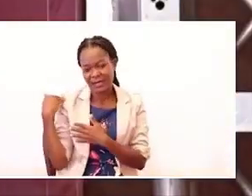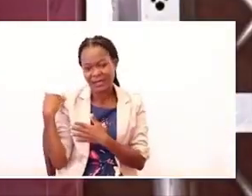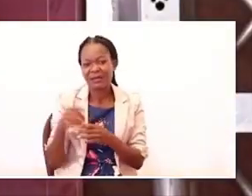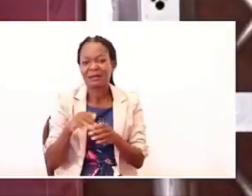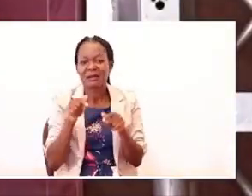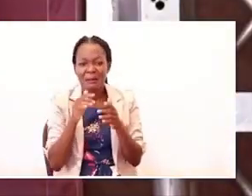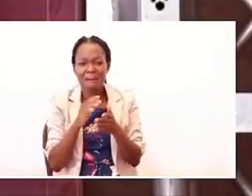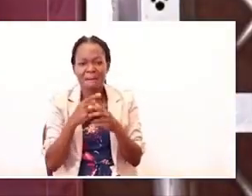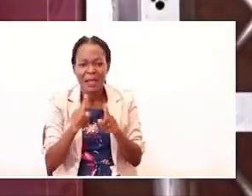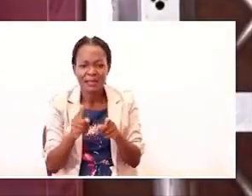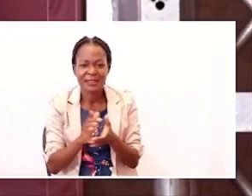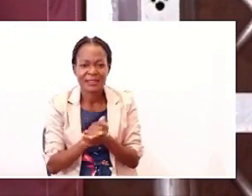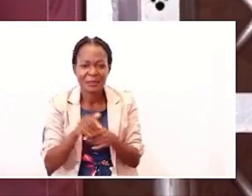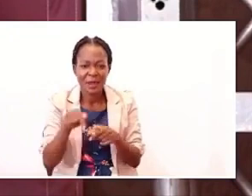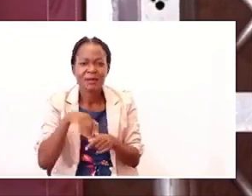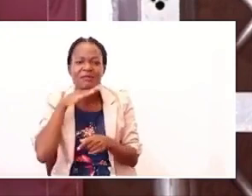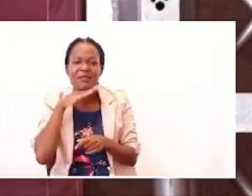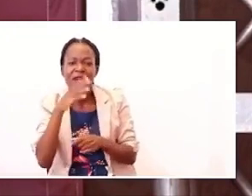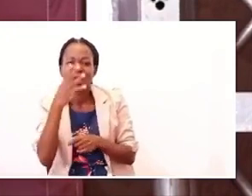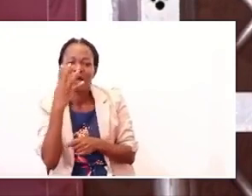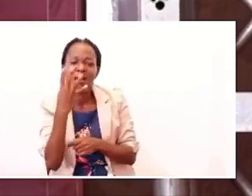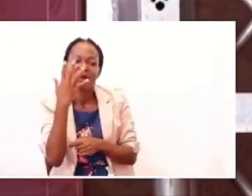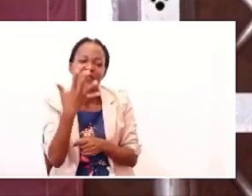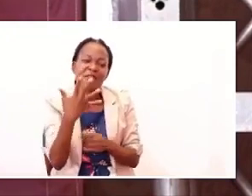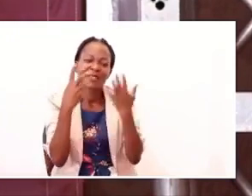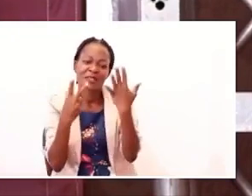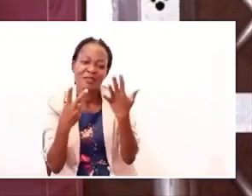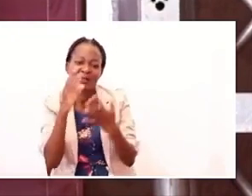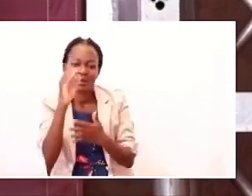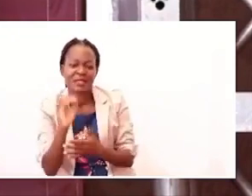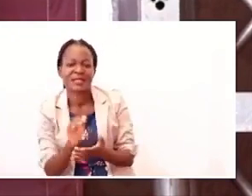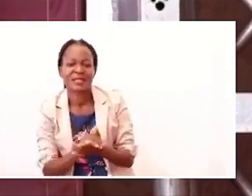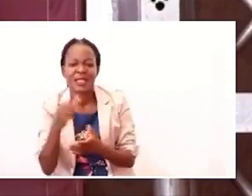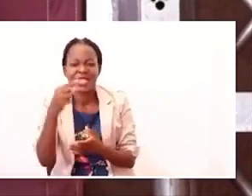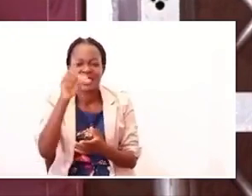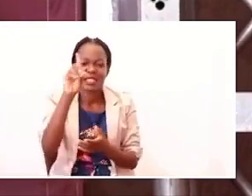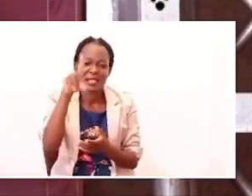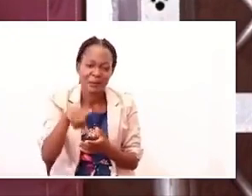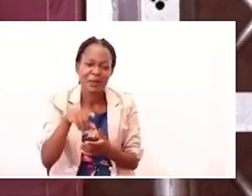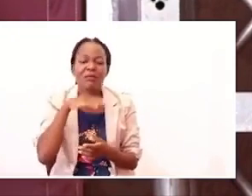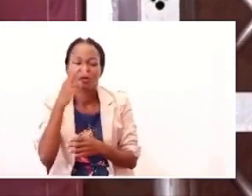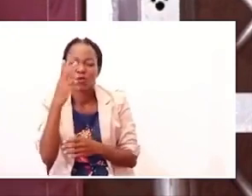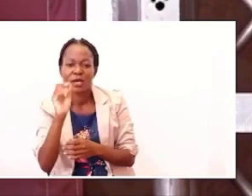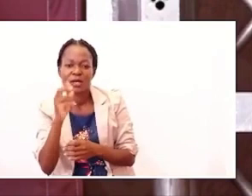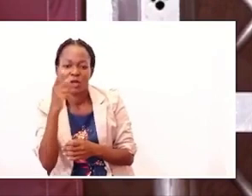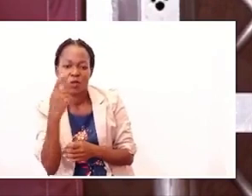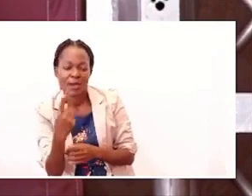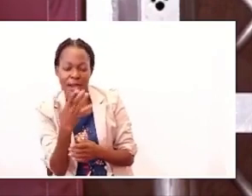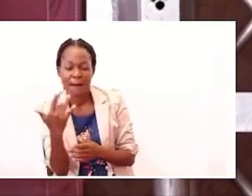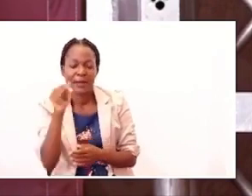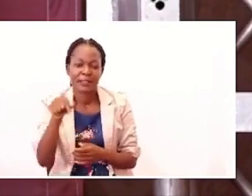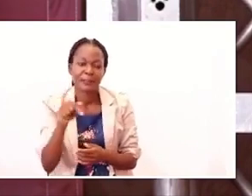is only in the region of about 57% of GDP in terms of 2021 numbers.